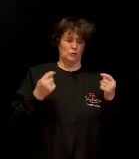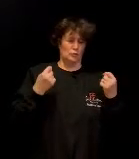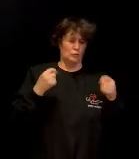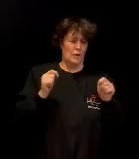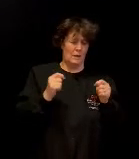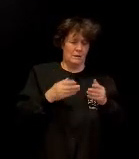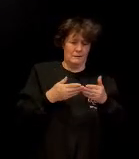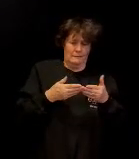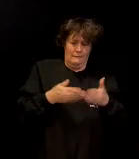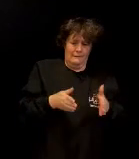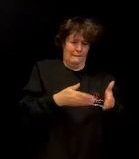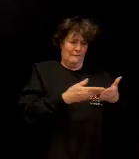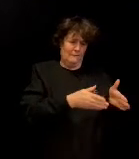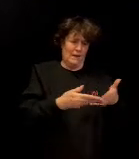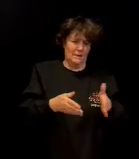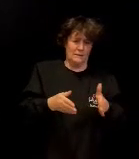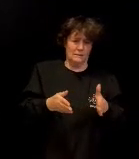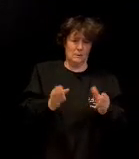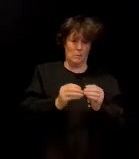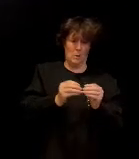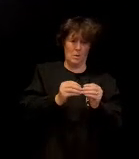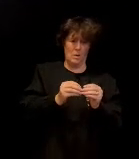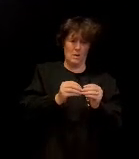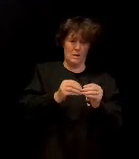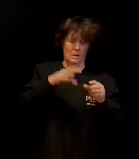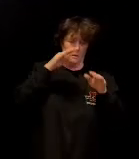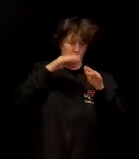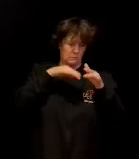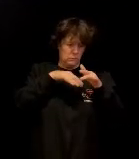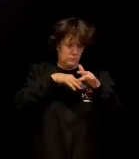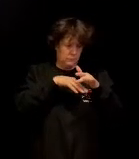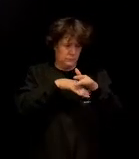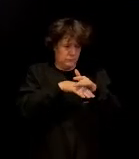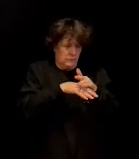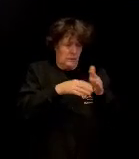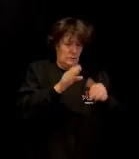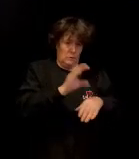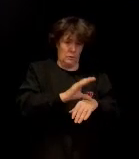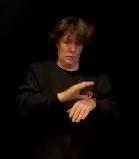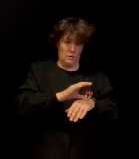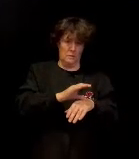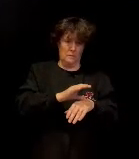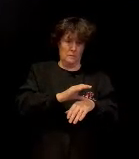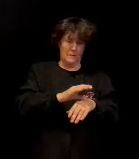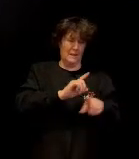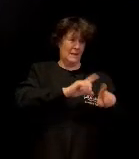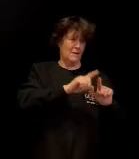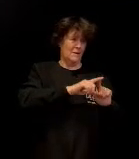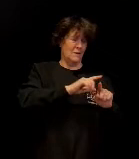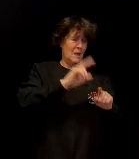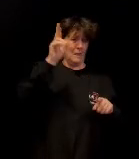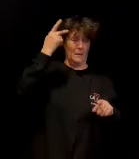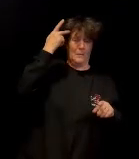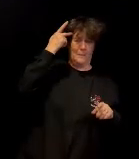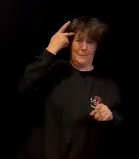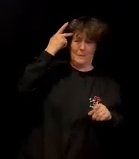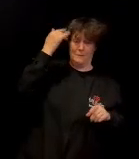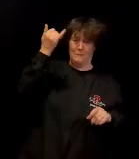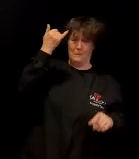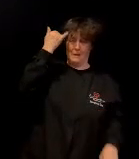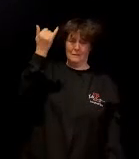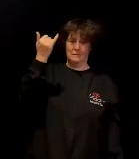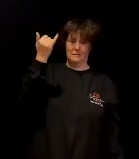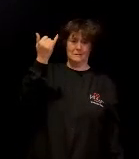more and more. And it's got into the church. It's crept right into the church. I mean, we all have different political persuasions. This is not what this is